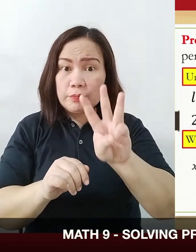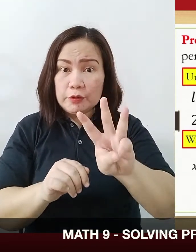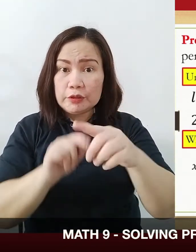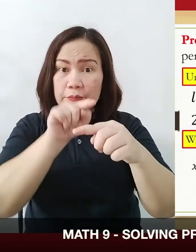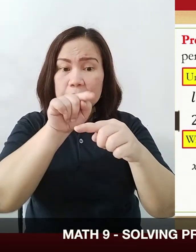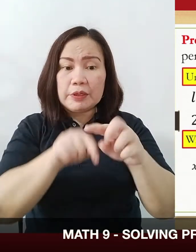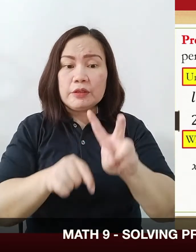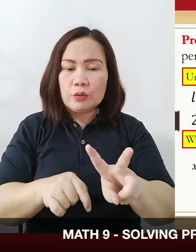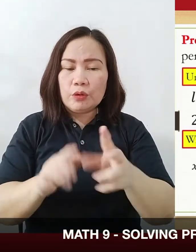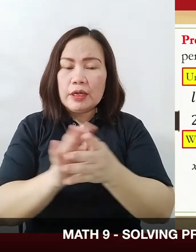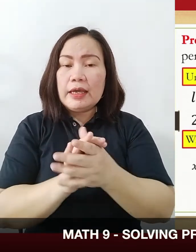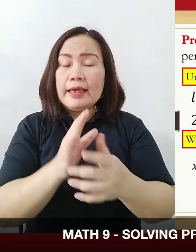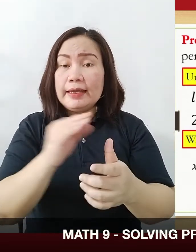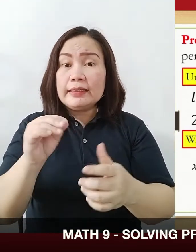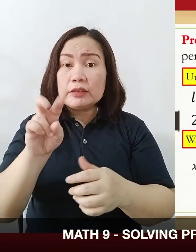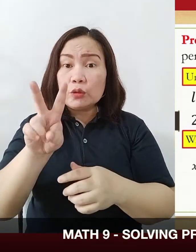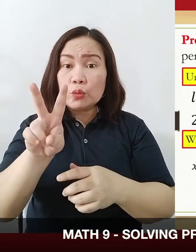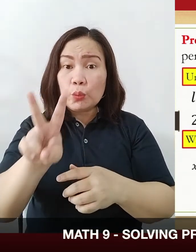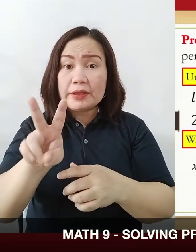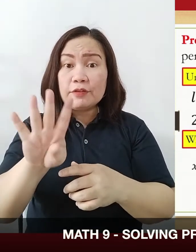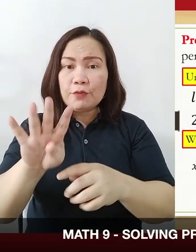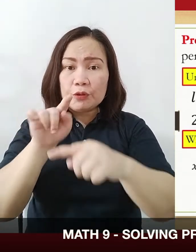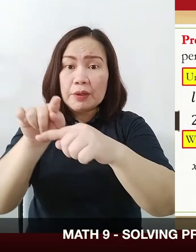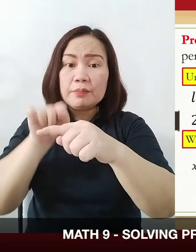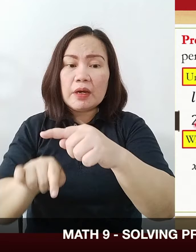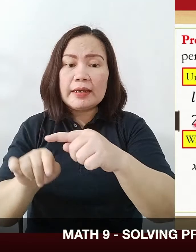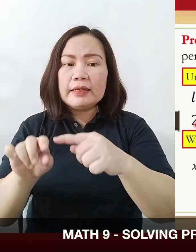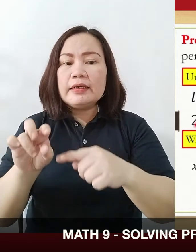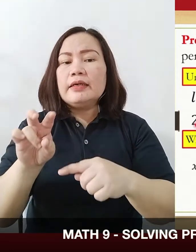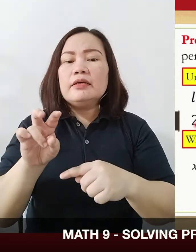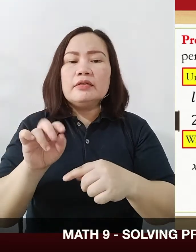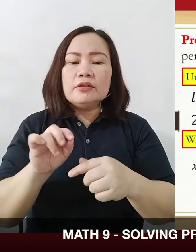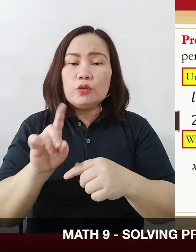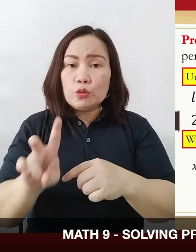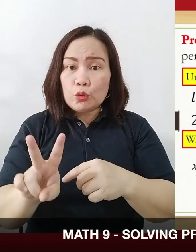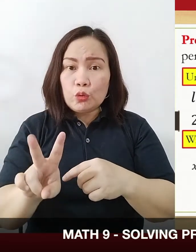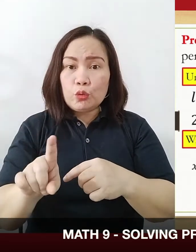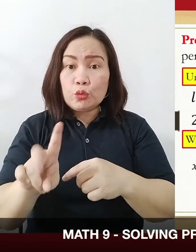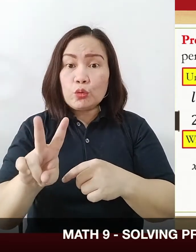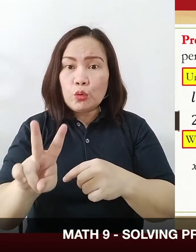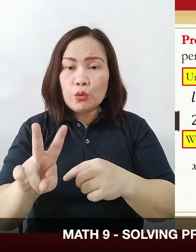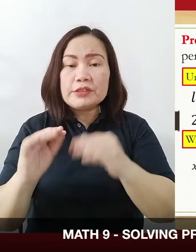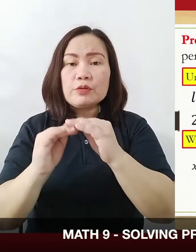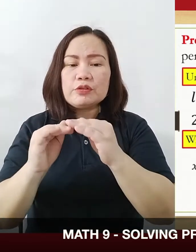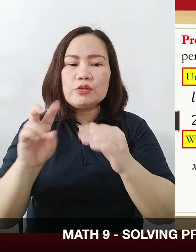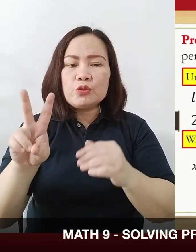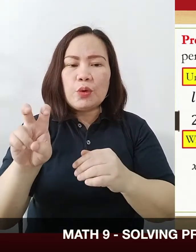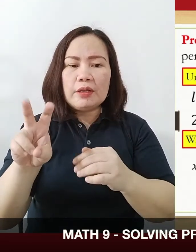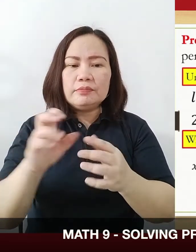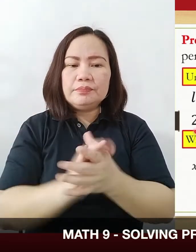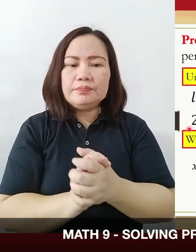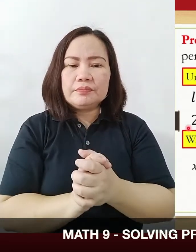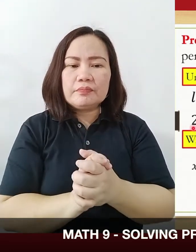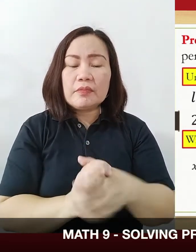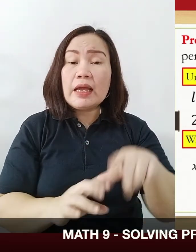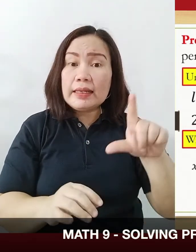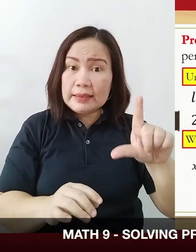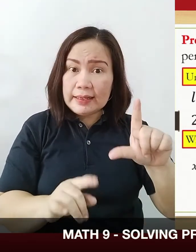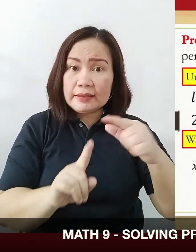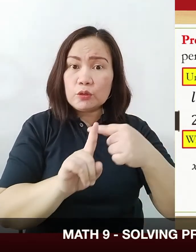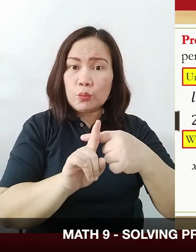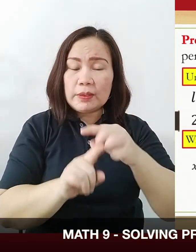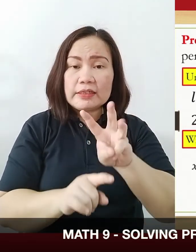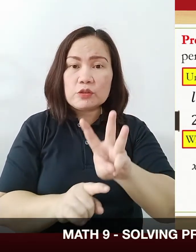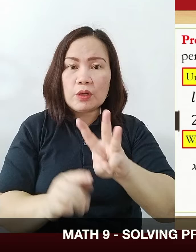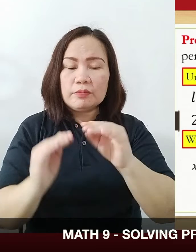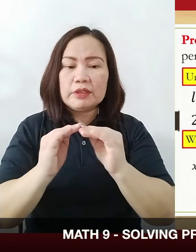and then 24 divided by 2, that is 12. So, therefore, we will have L plus W is equal to 12, or length plus